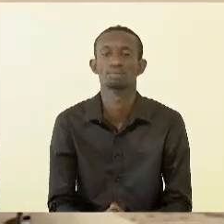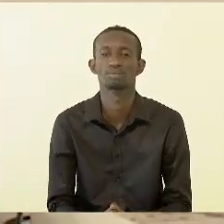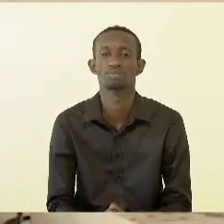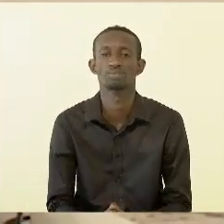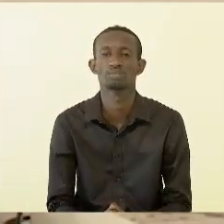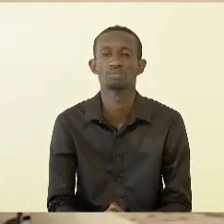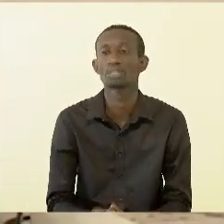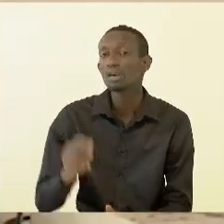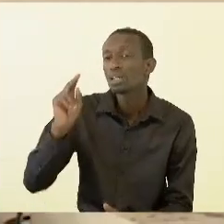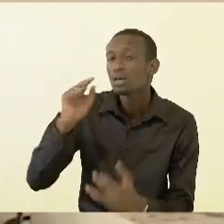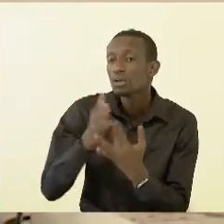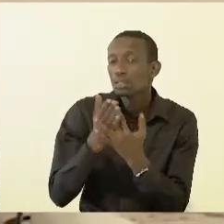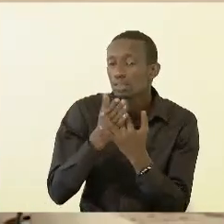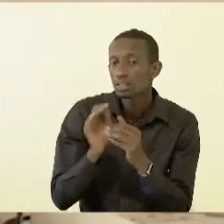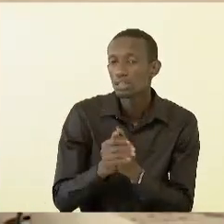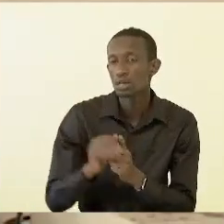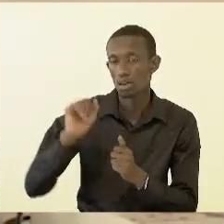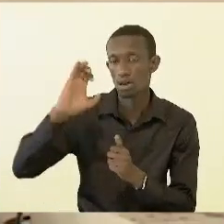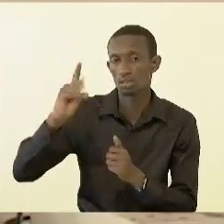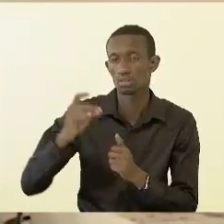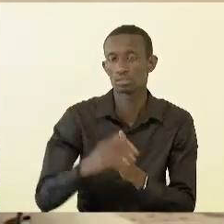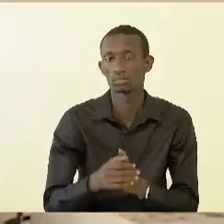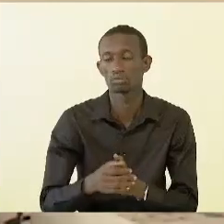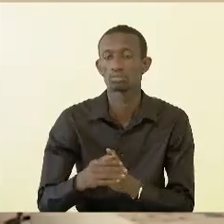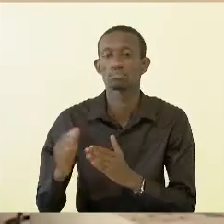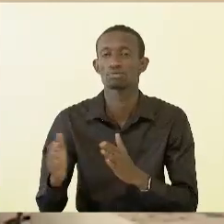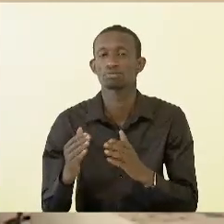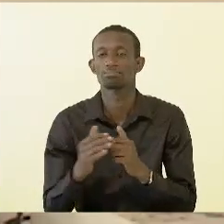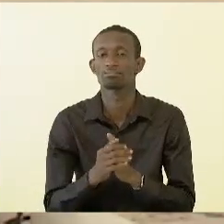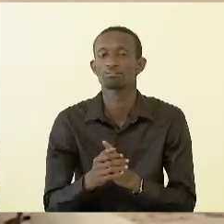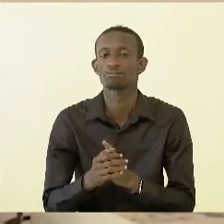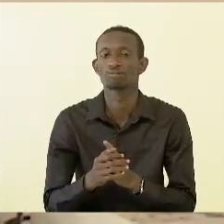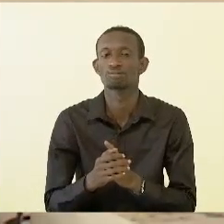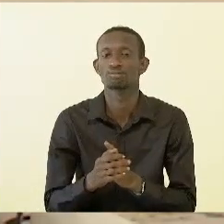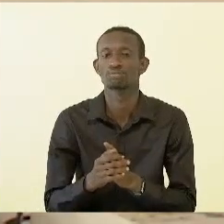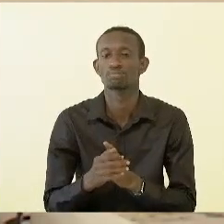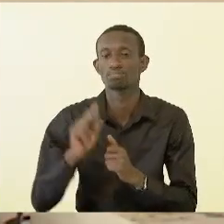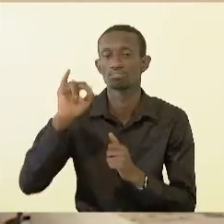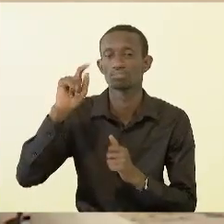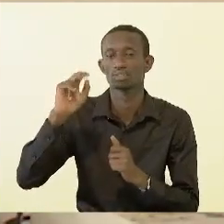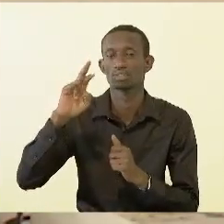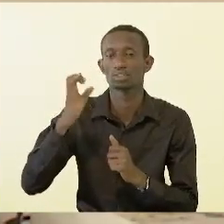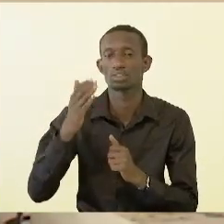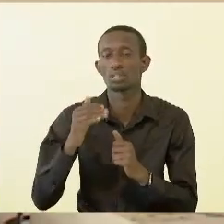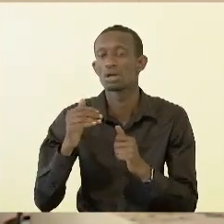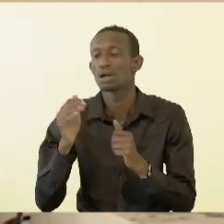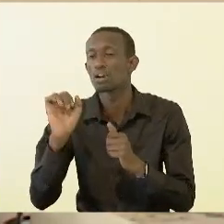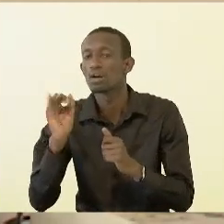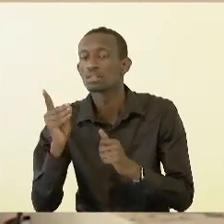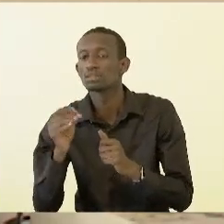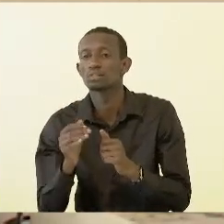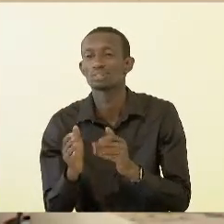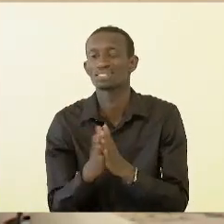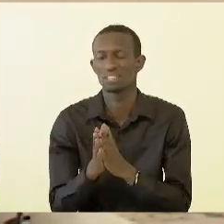nitric acid is prepared from nitrates of group